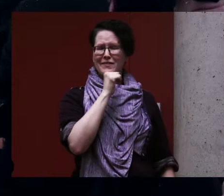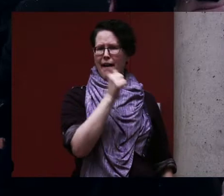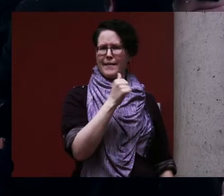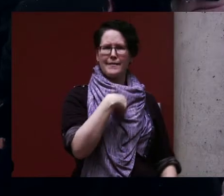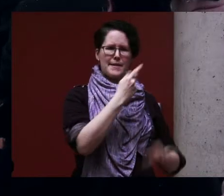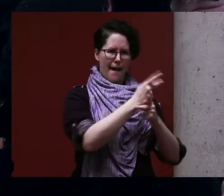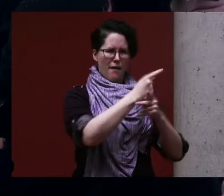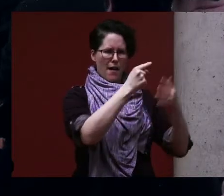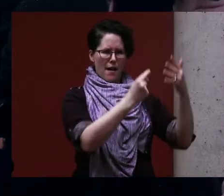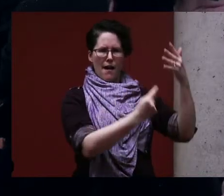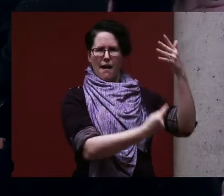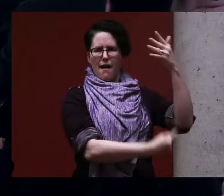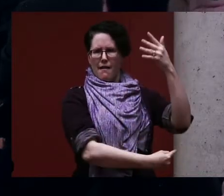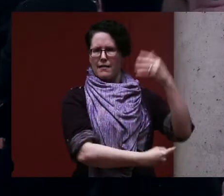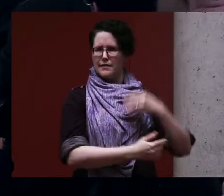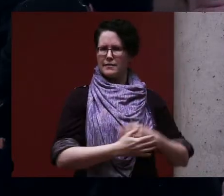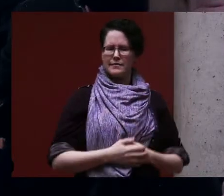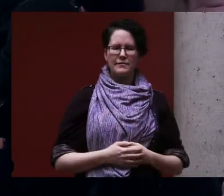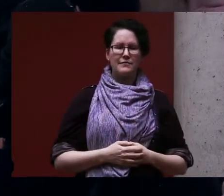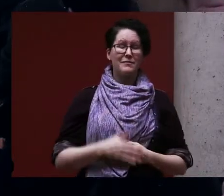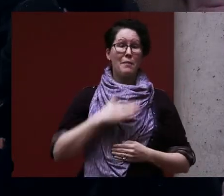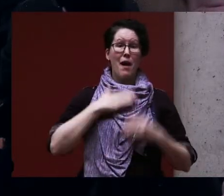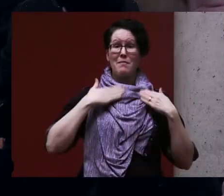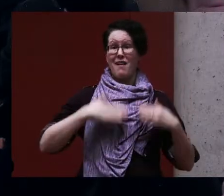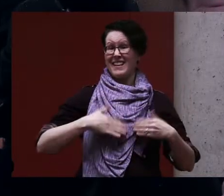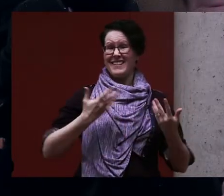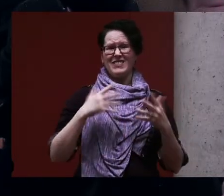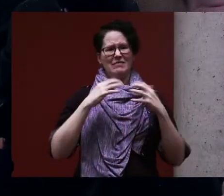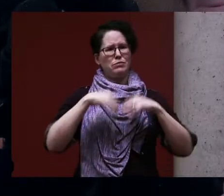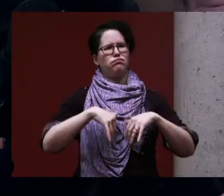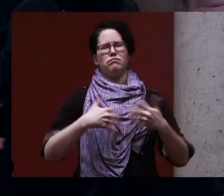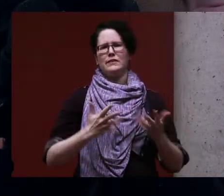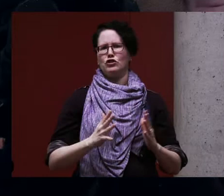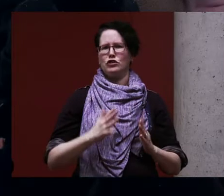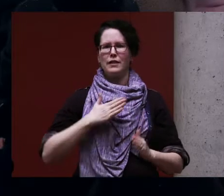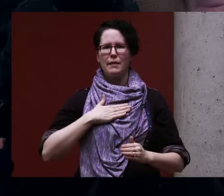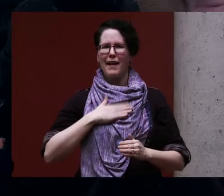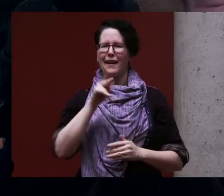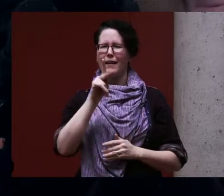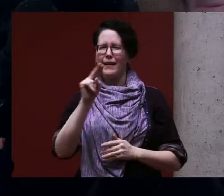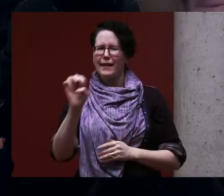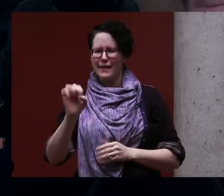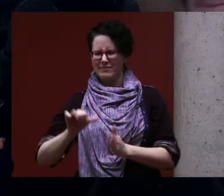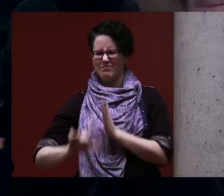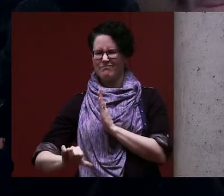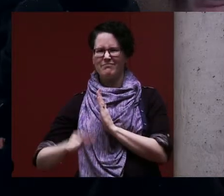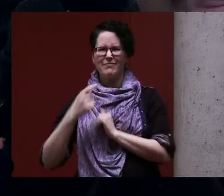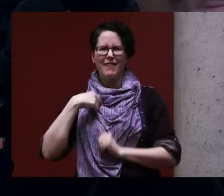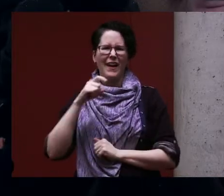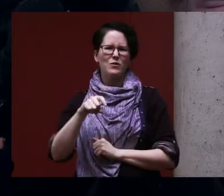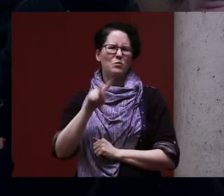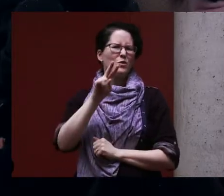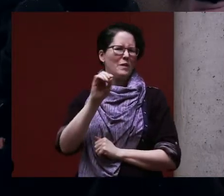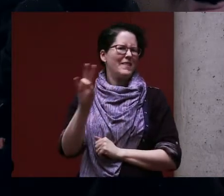Physically caring for Laura, though, took its toll on my body, and my knee required repair in 2007. At that time, I